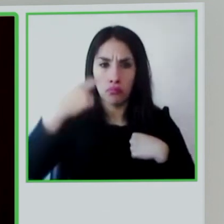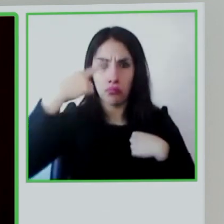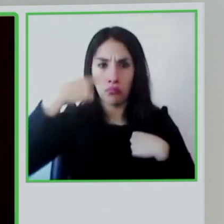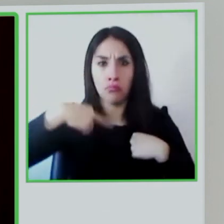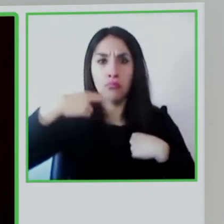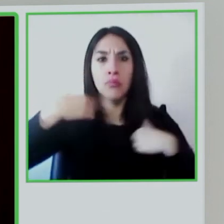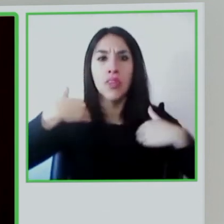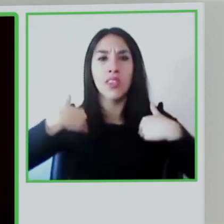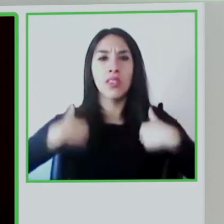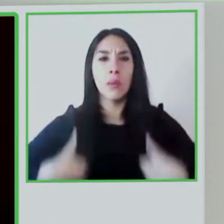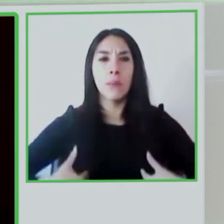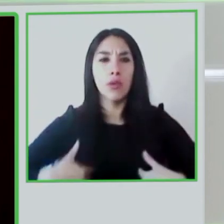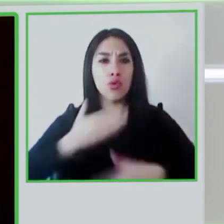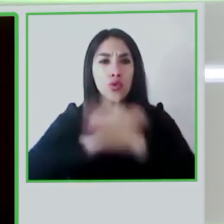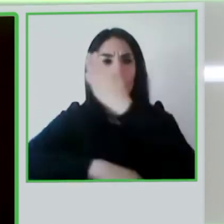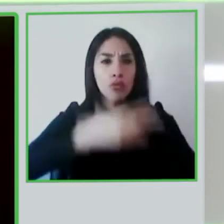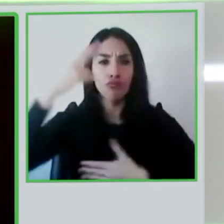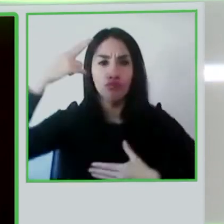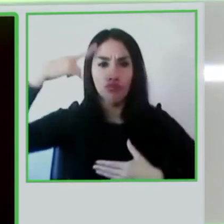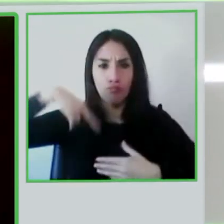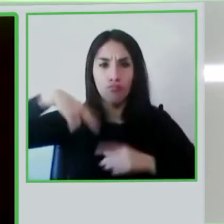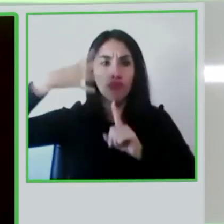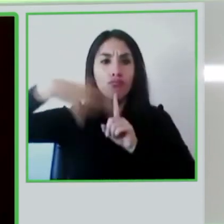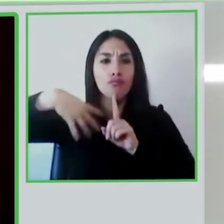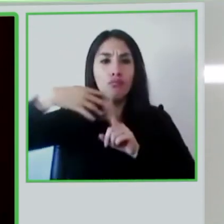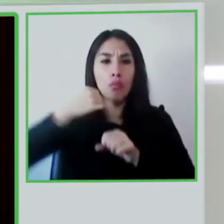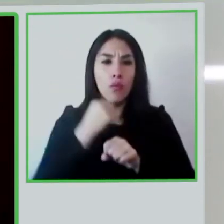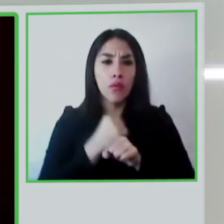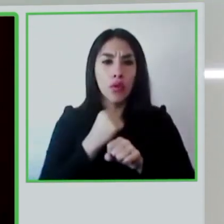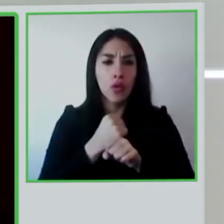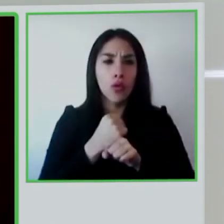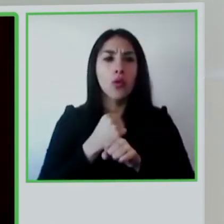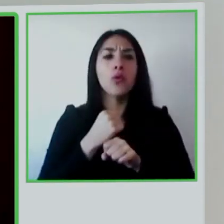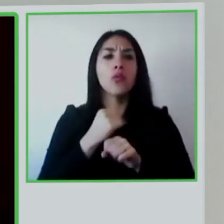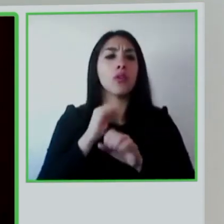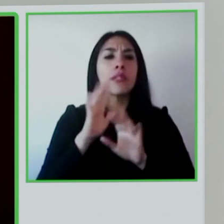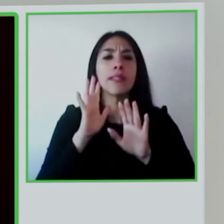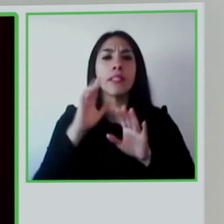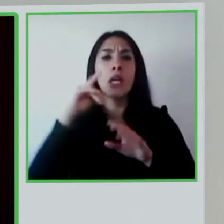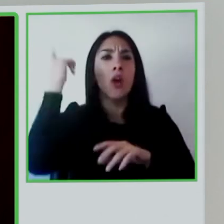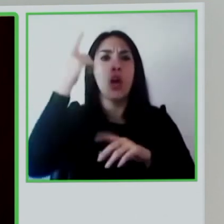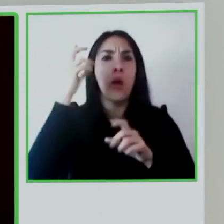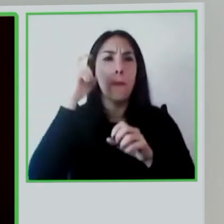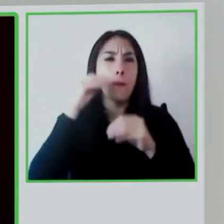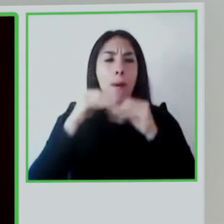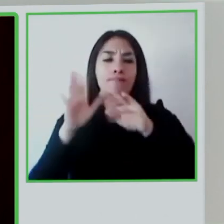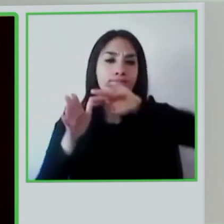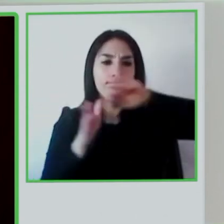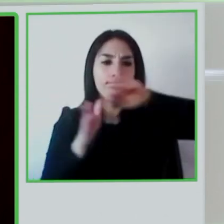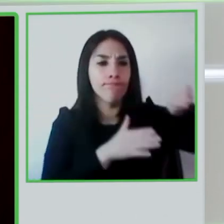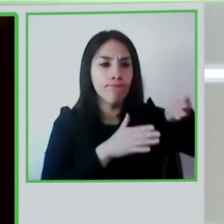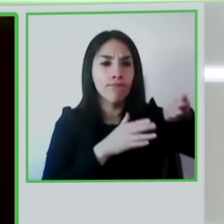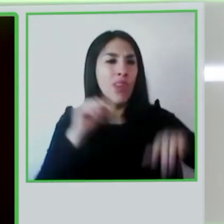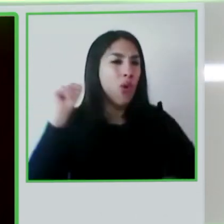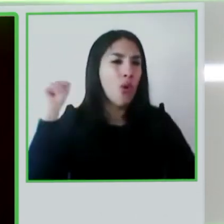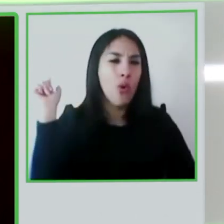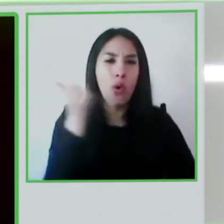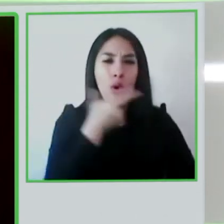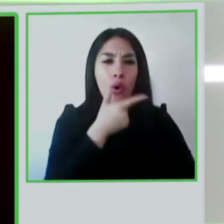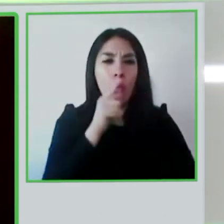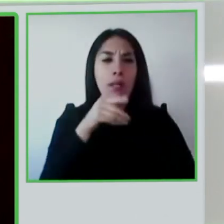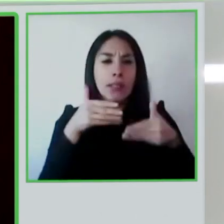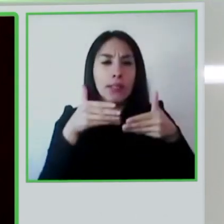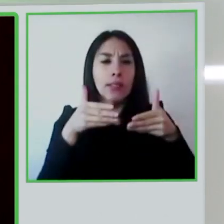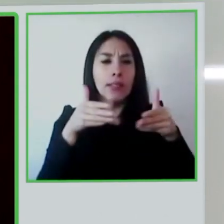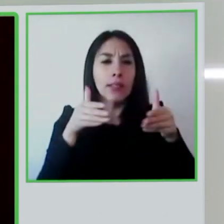job position. We have to start generalizing people, the private sector, people with disabilities, and we need to think on how